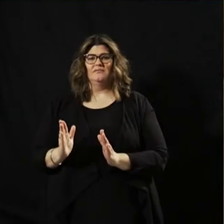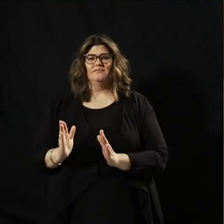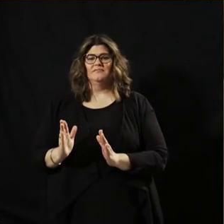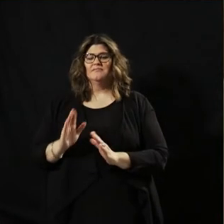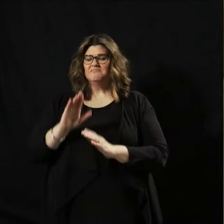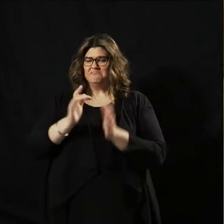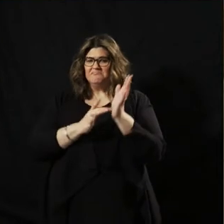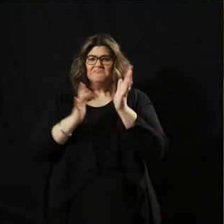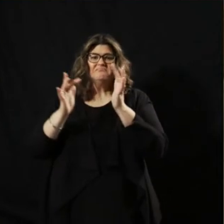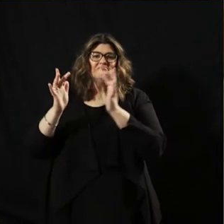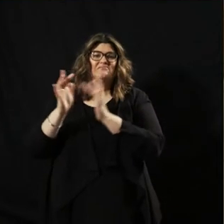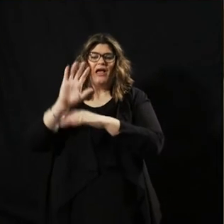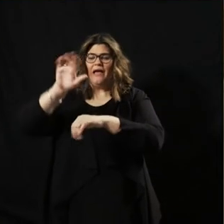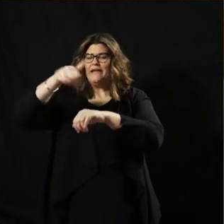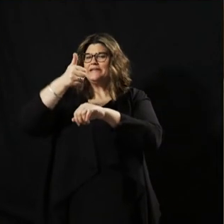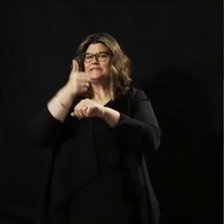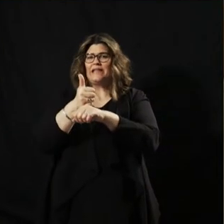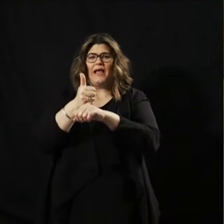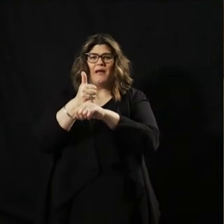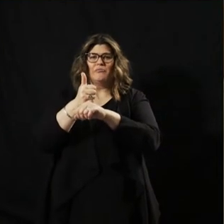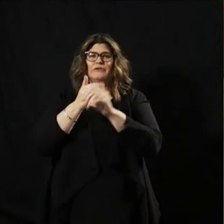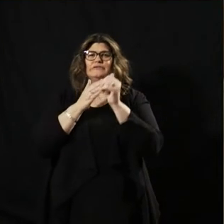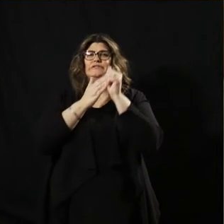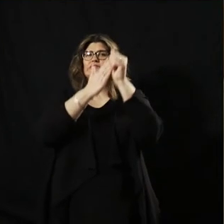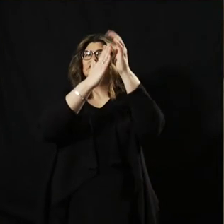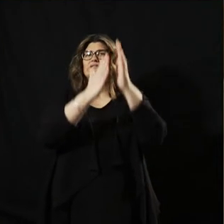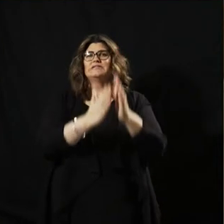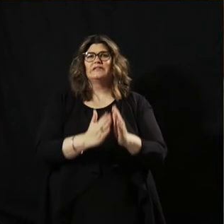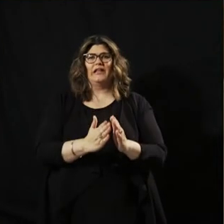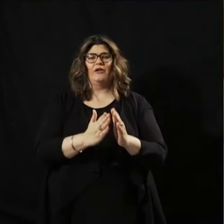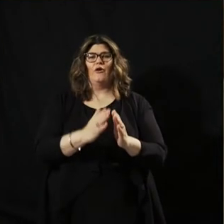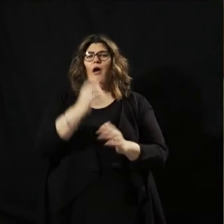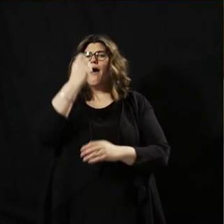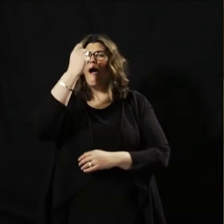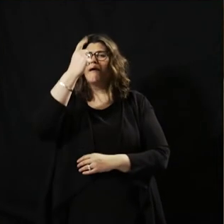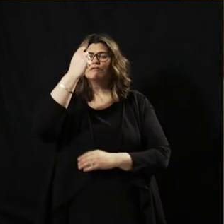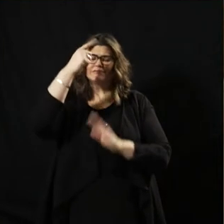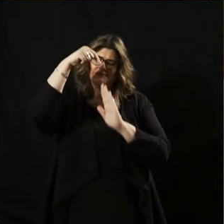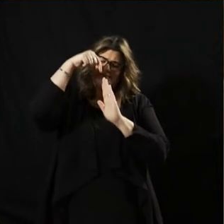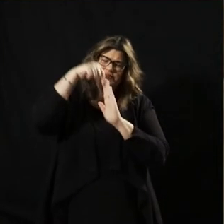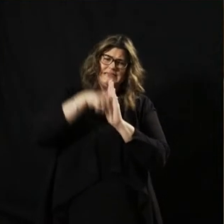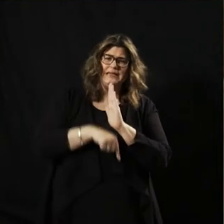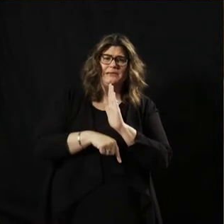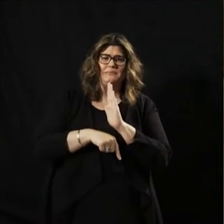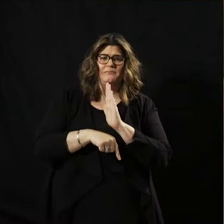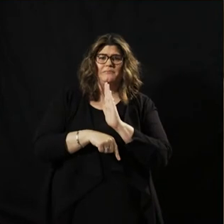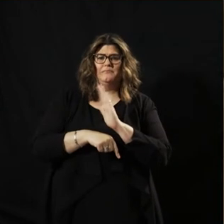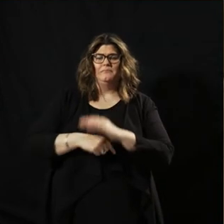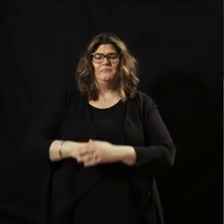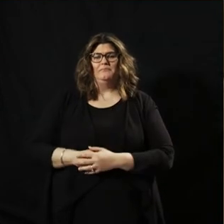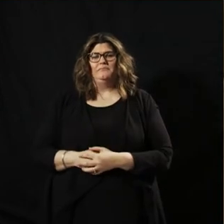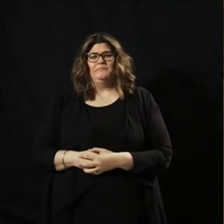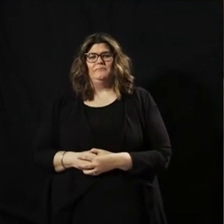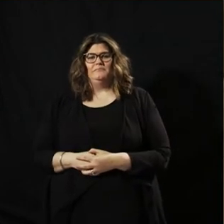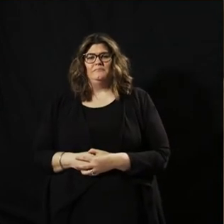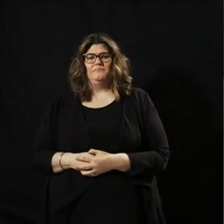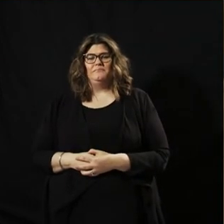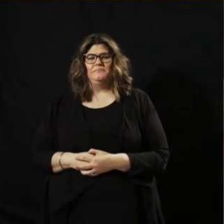out the whole way of understanding and has given her to Jacob, his